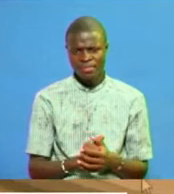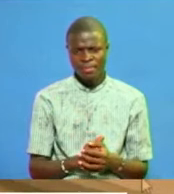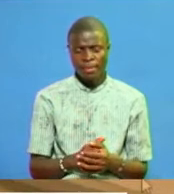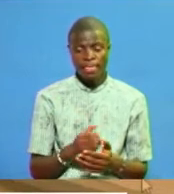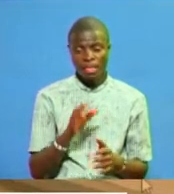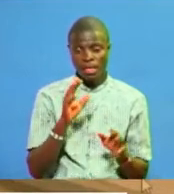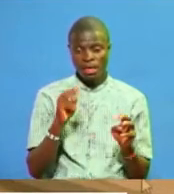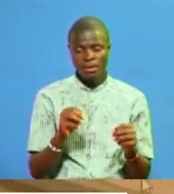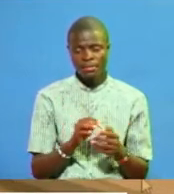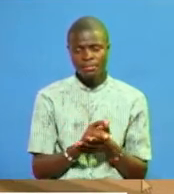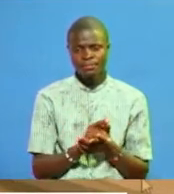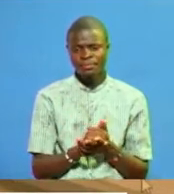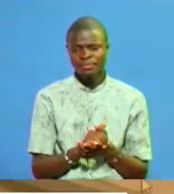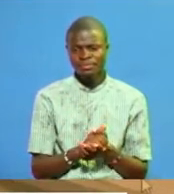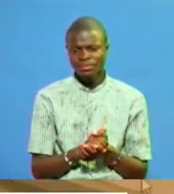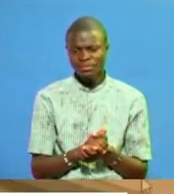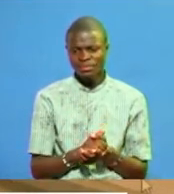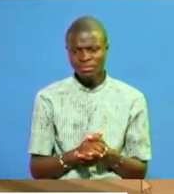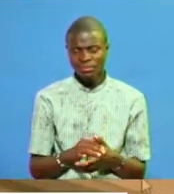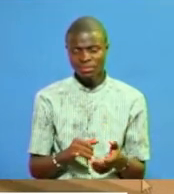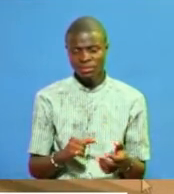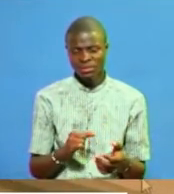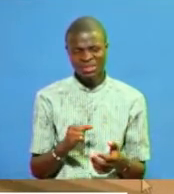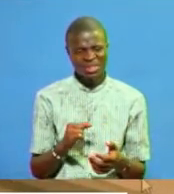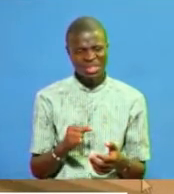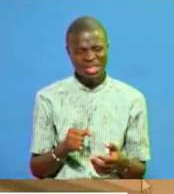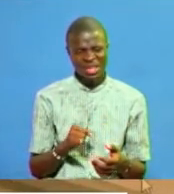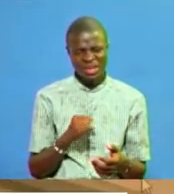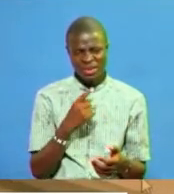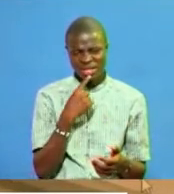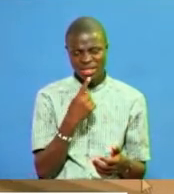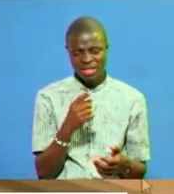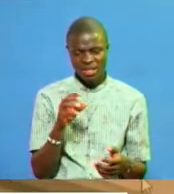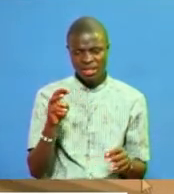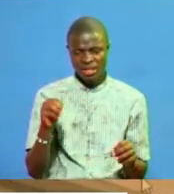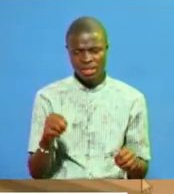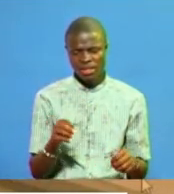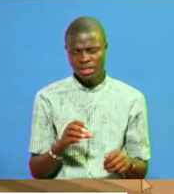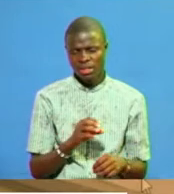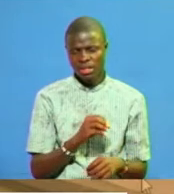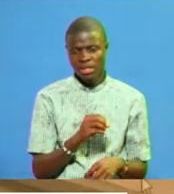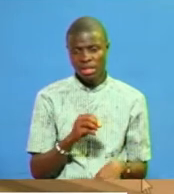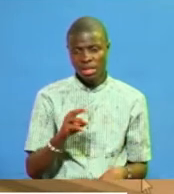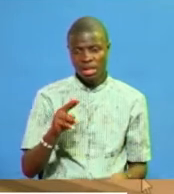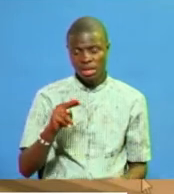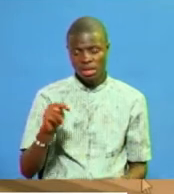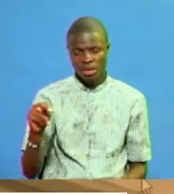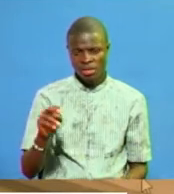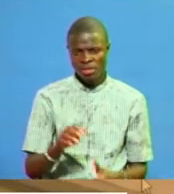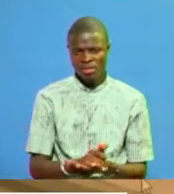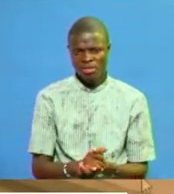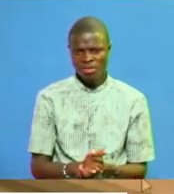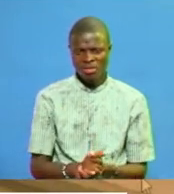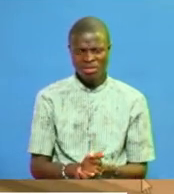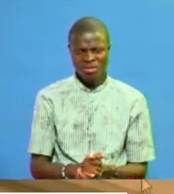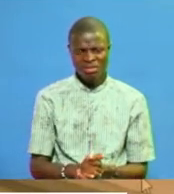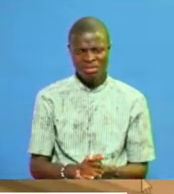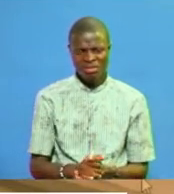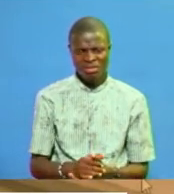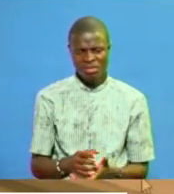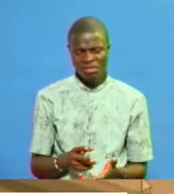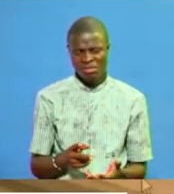Yes. So I would say yes and no. One of the key things of the short today is that the price of Bitcoin tends to be very